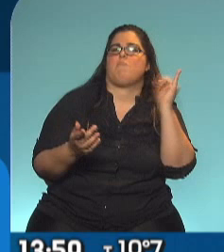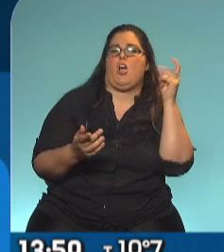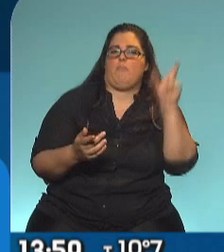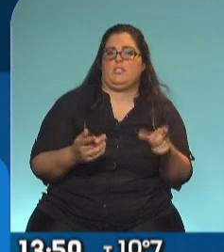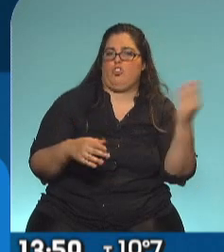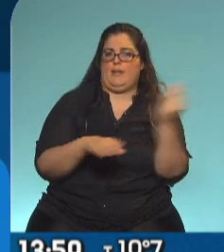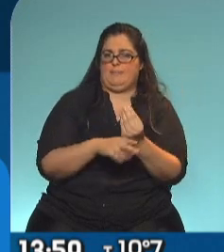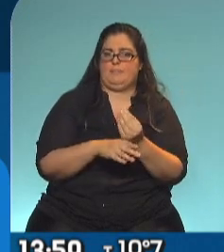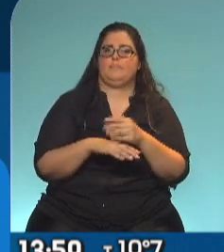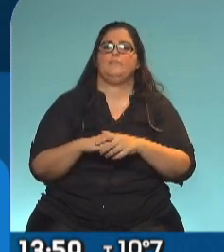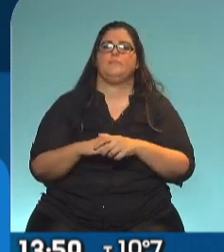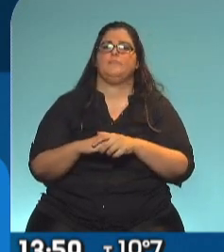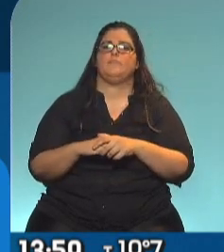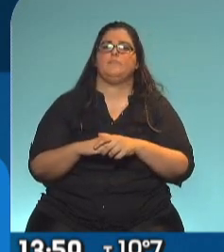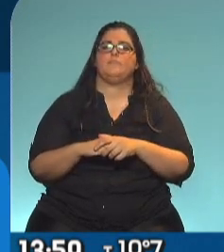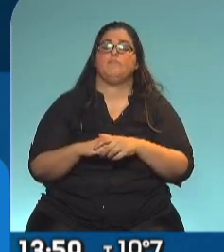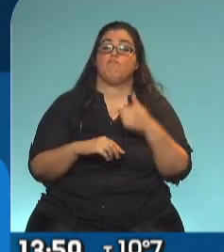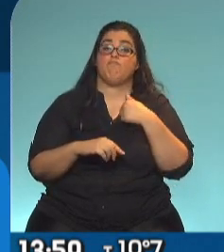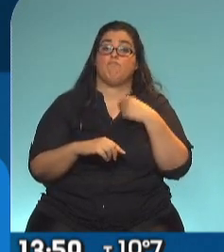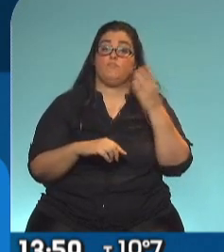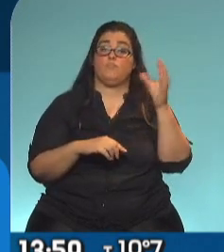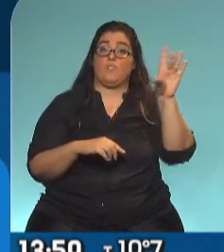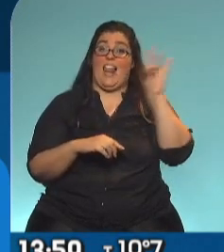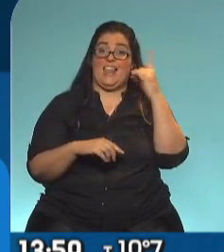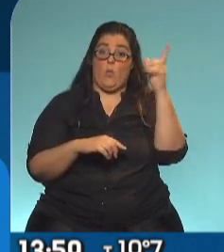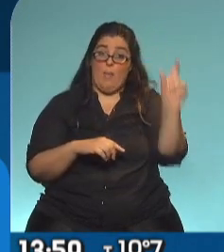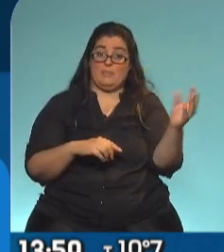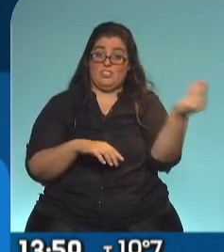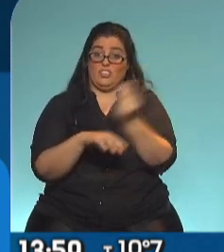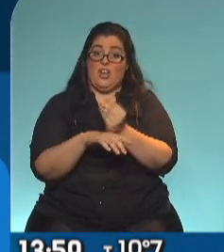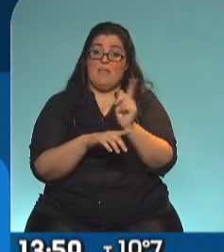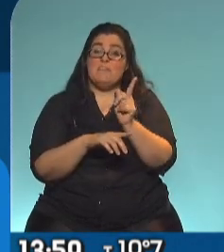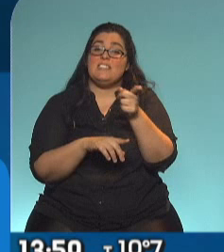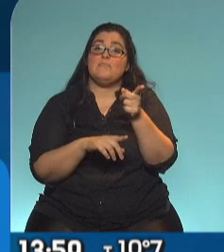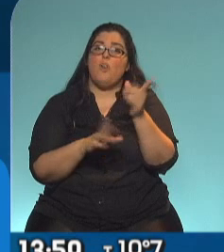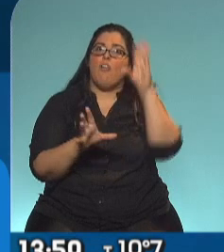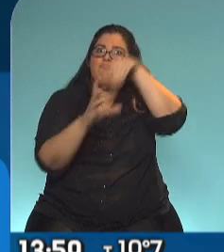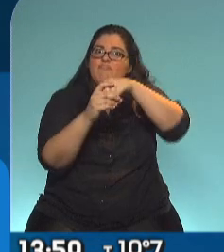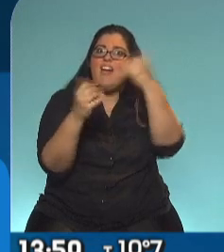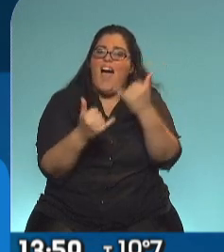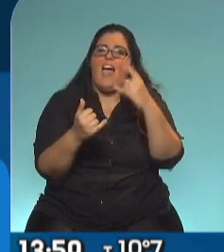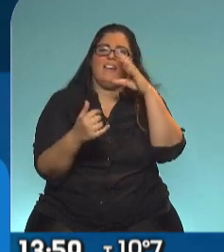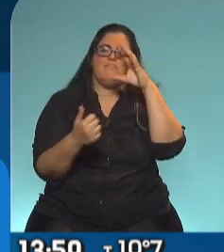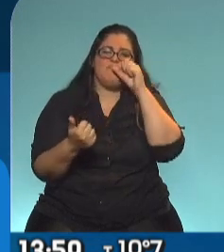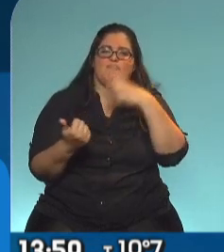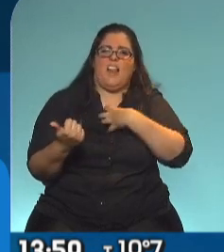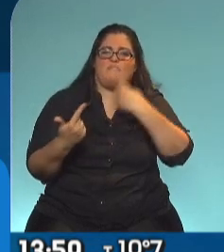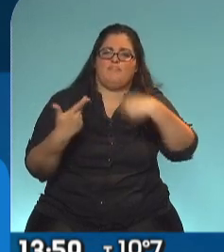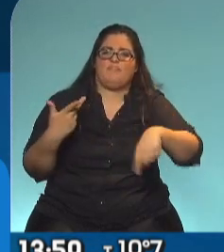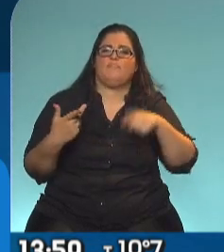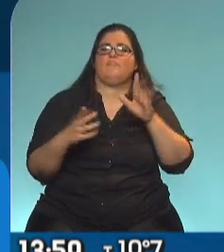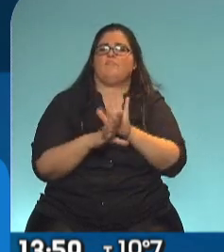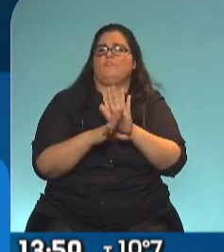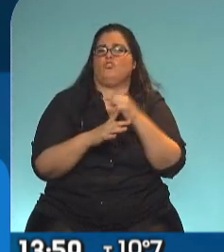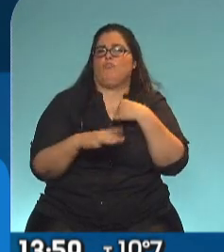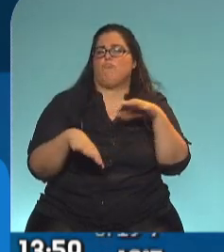world. The fact that I picked the one person who has all of these things speaks unambiguously